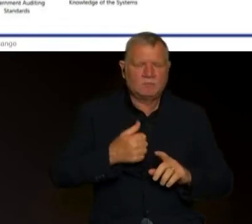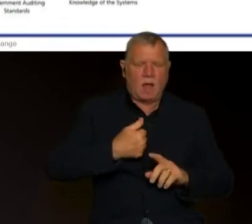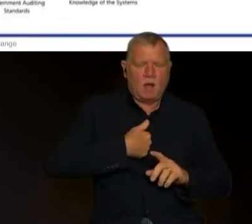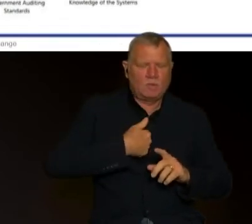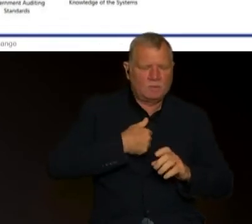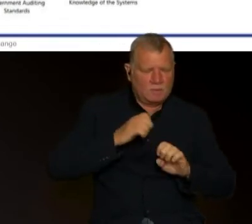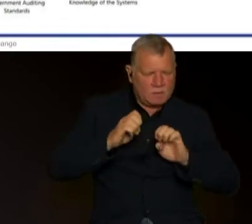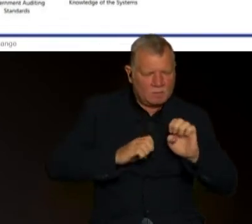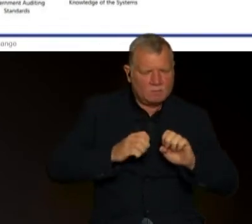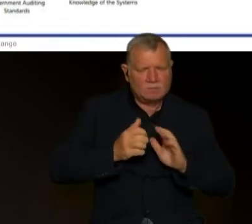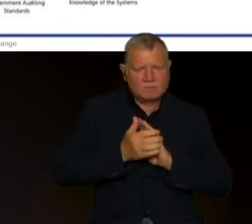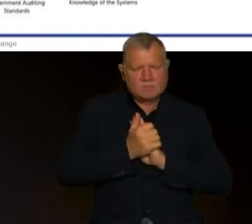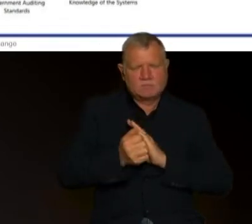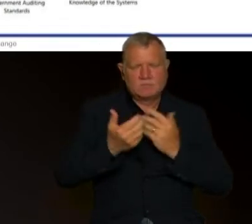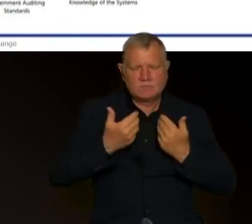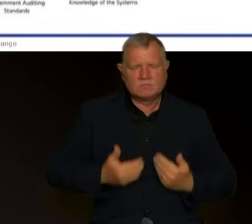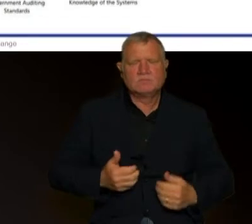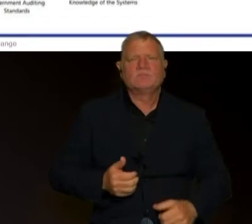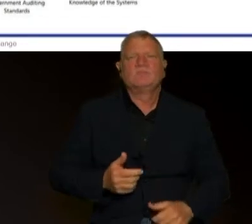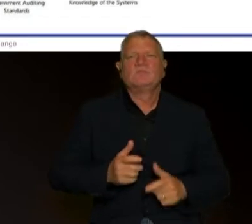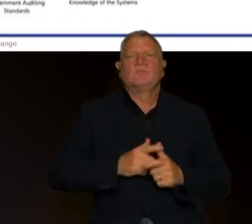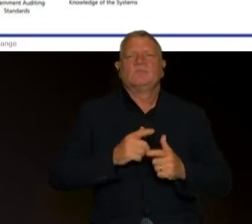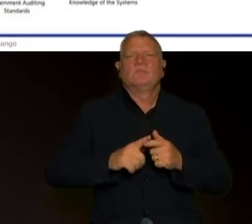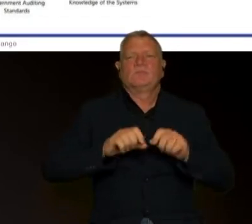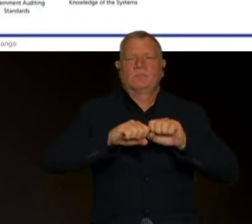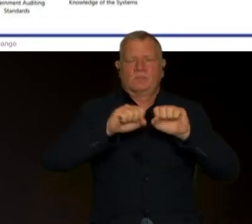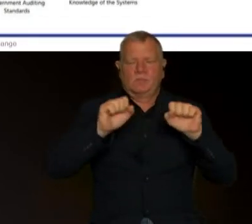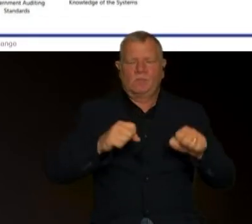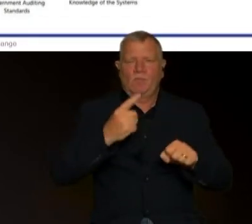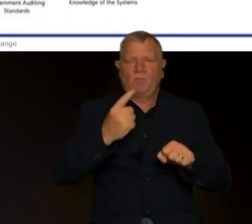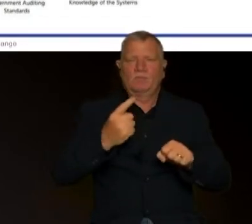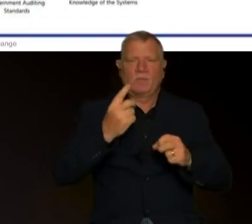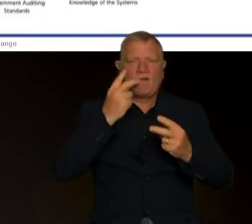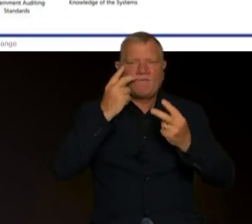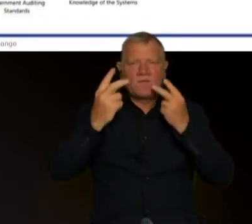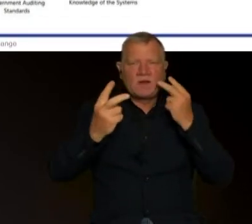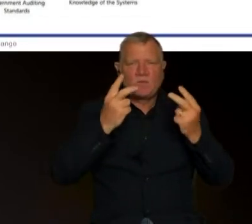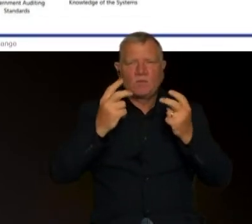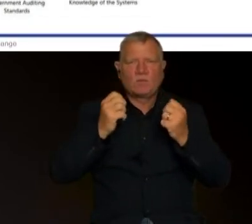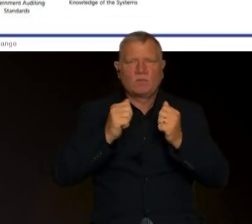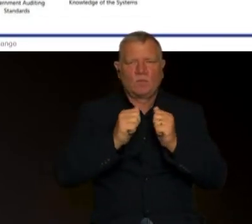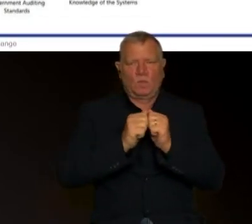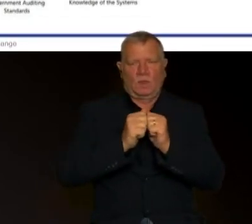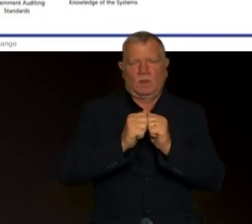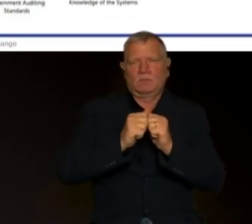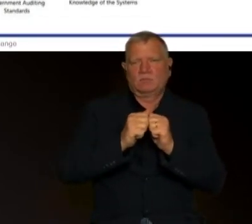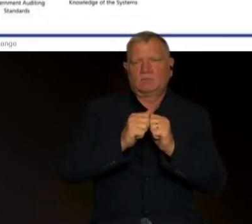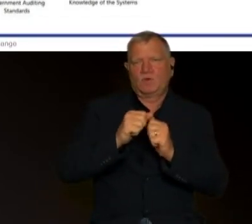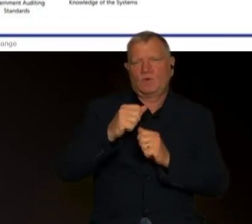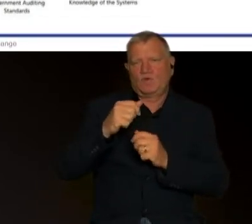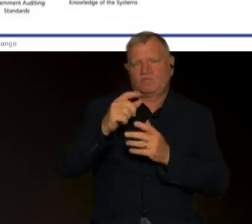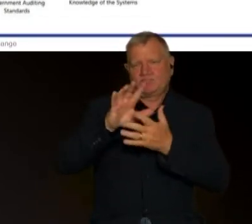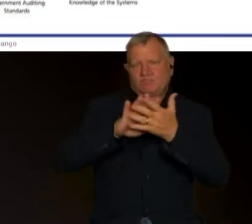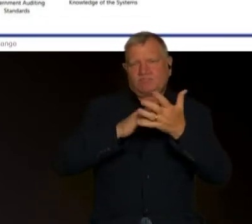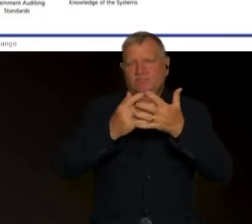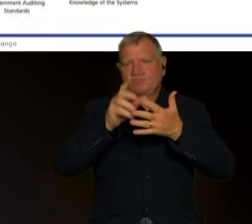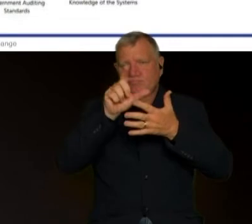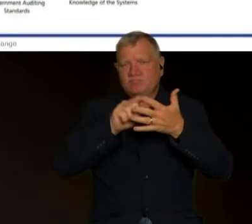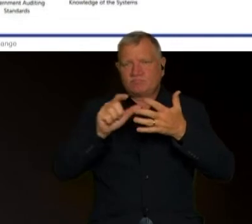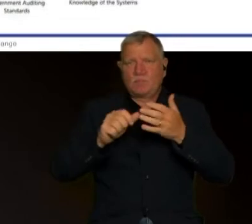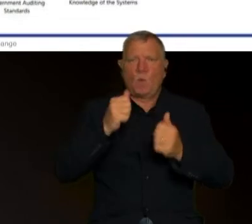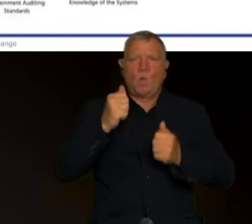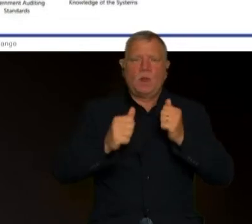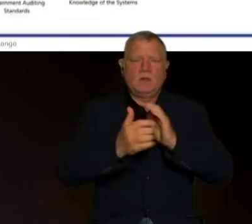were evaluated, and their skills were evaluated, and the system created data visualizations, which allowed each